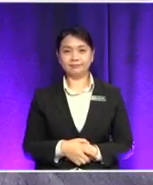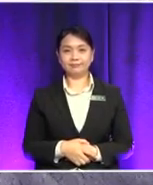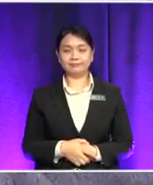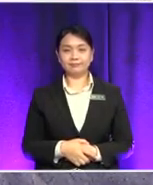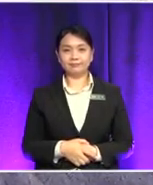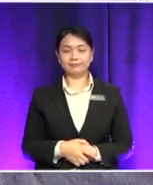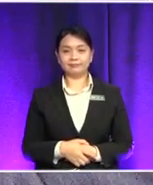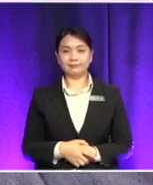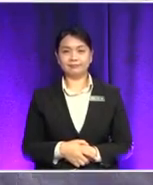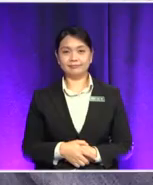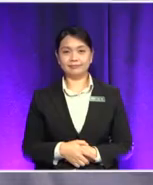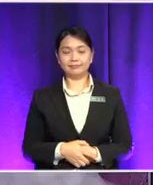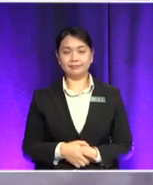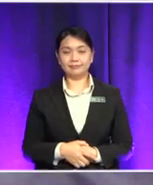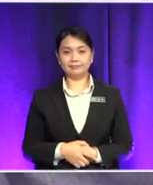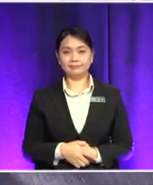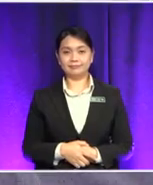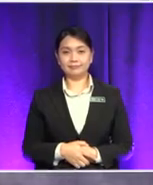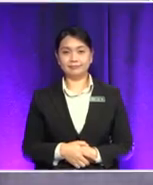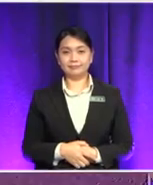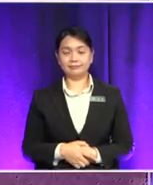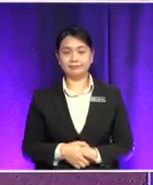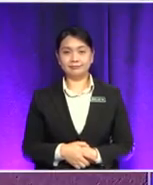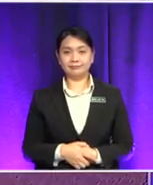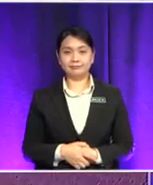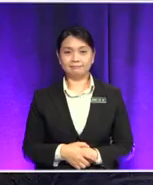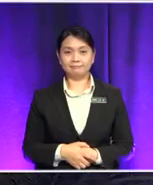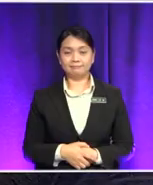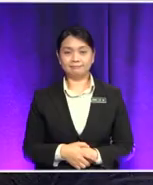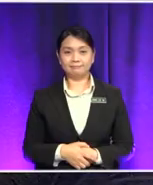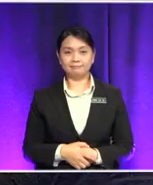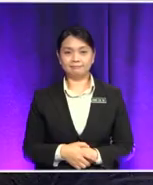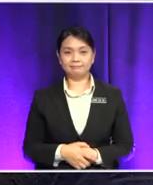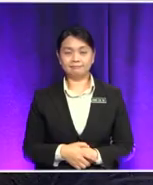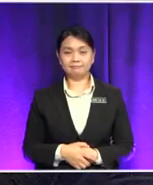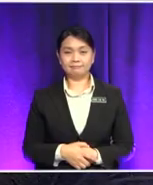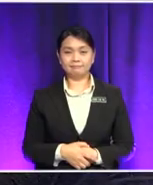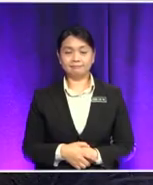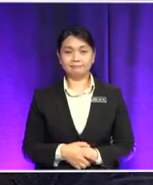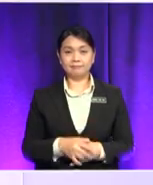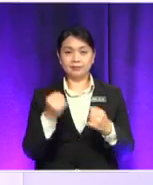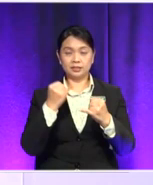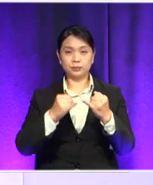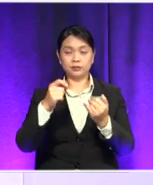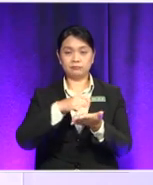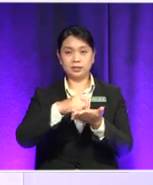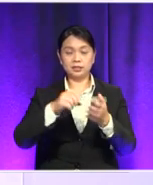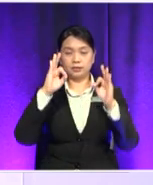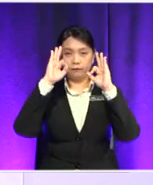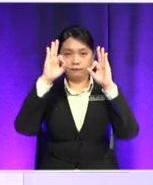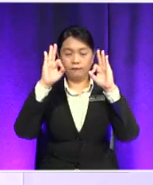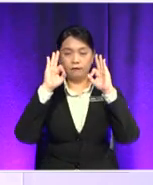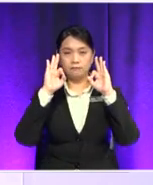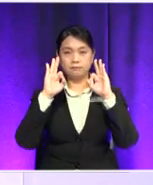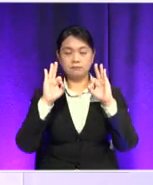Okay. Last but not least. And, it's a bit covered, but it says first of all there. And last one that says writes in a formal style.